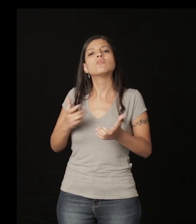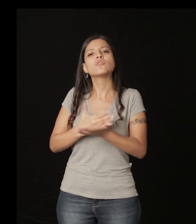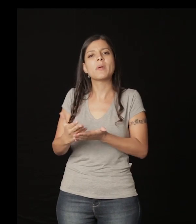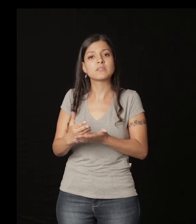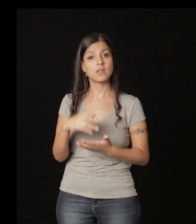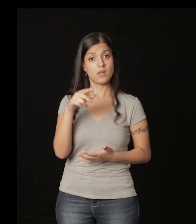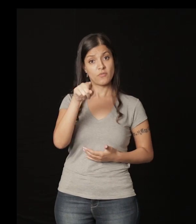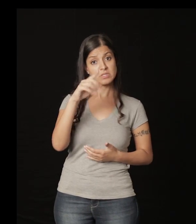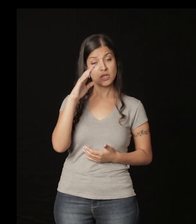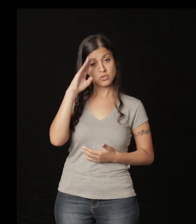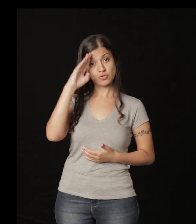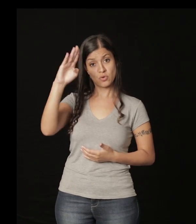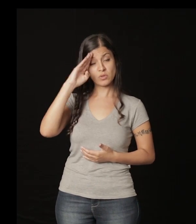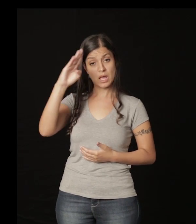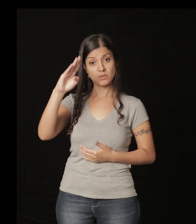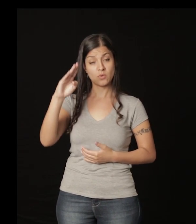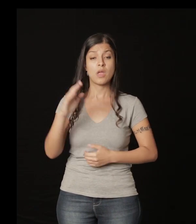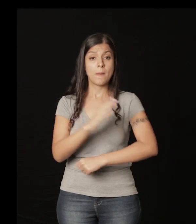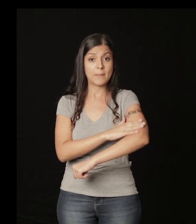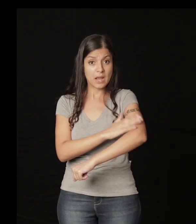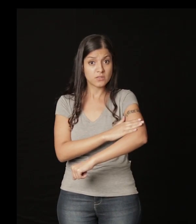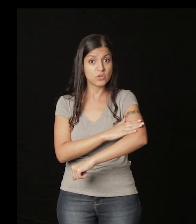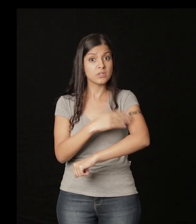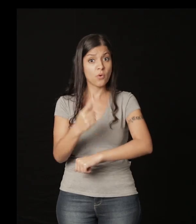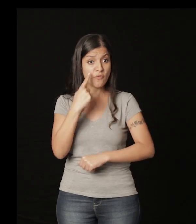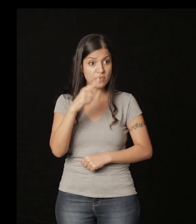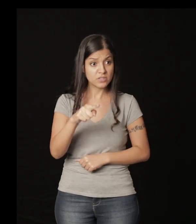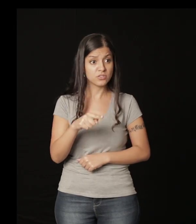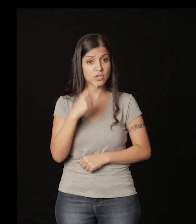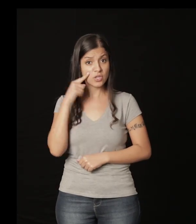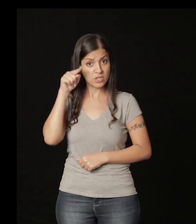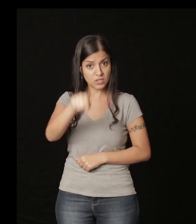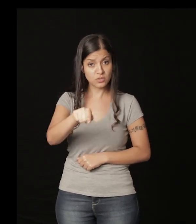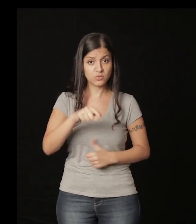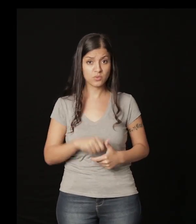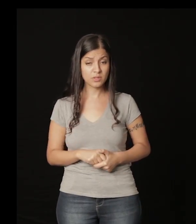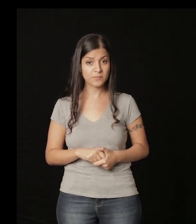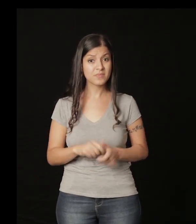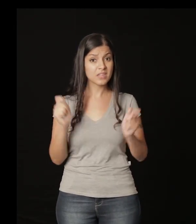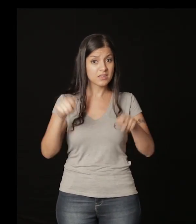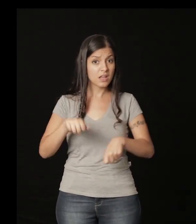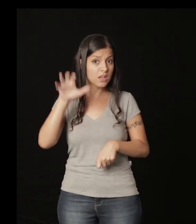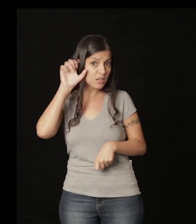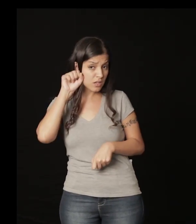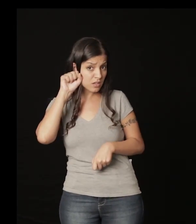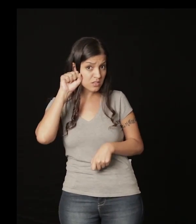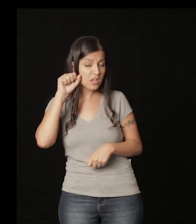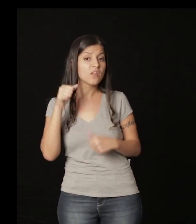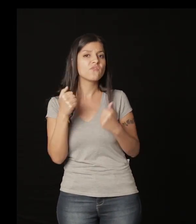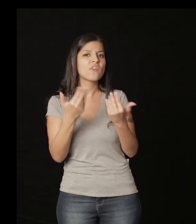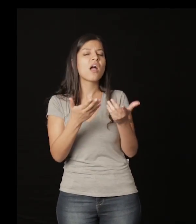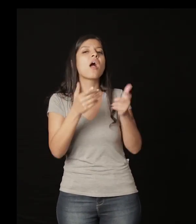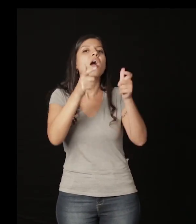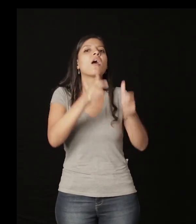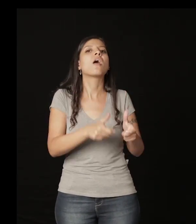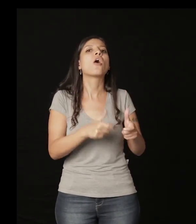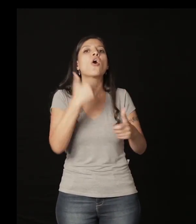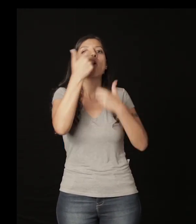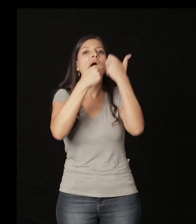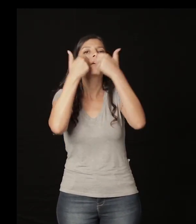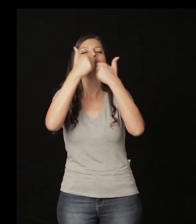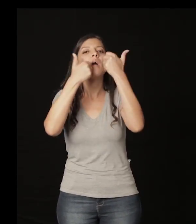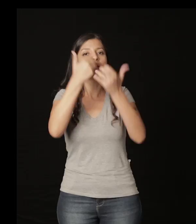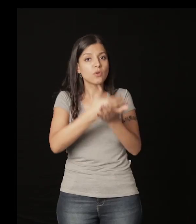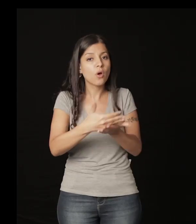Something about a soldier. Does that nursery rhyme-ish, yeah. So that's that. If you listen to them, they will set your pitch where you've got to